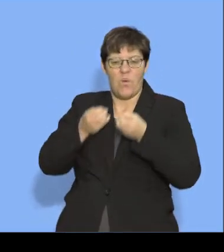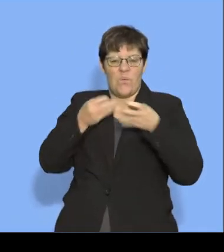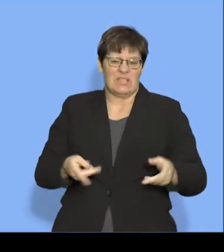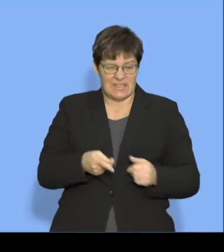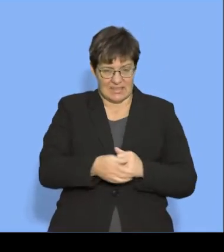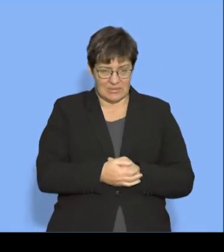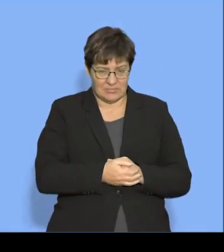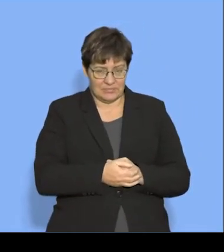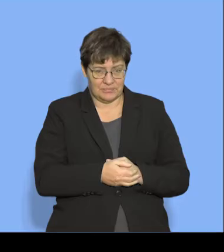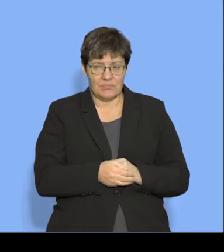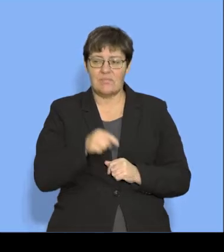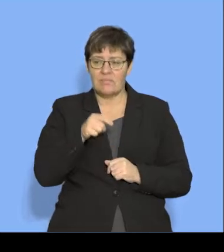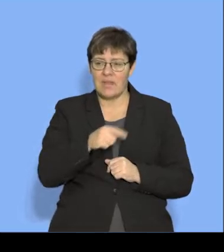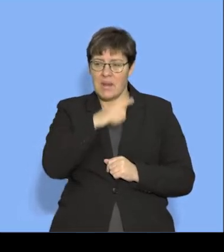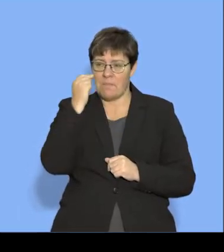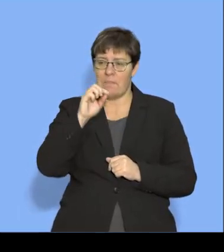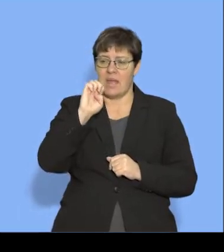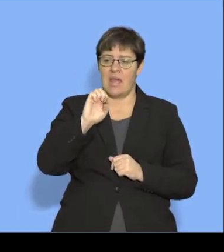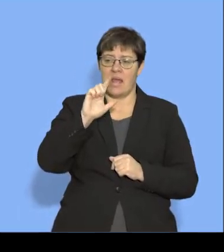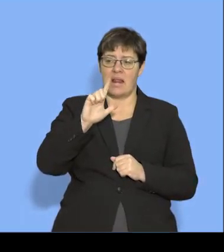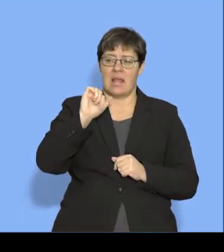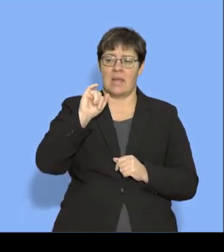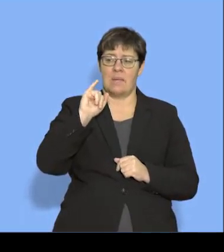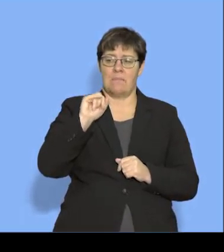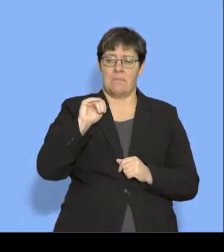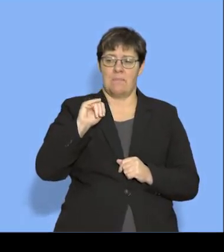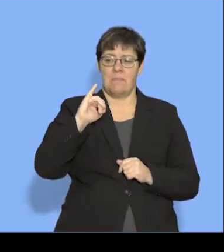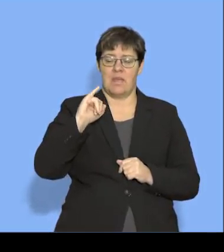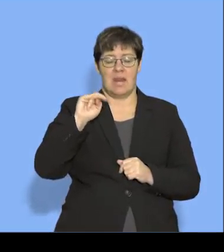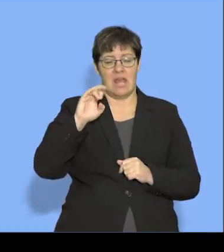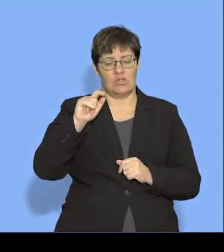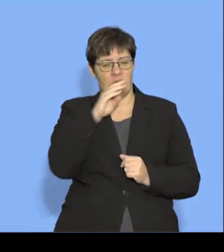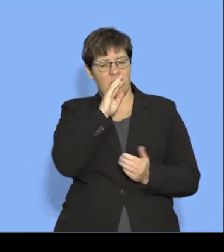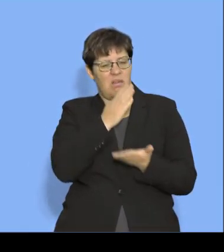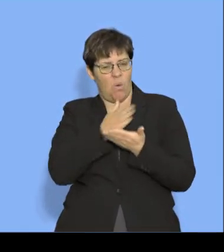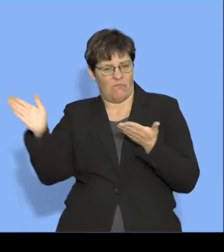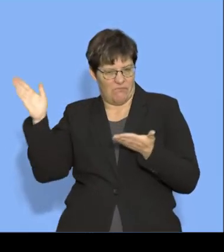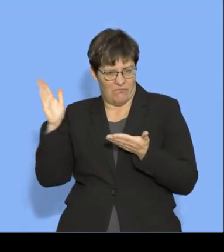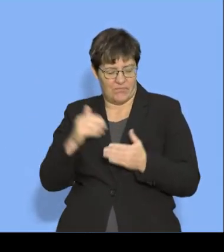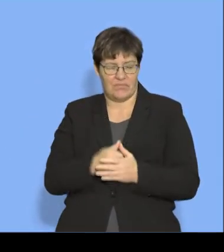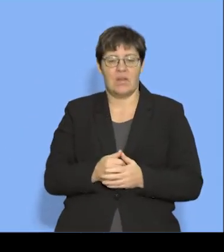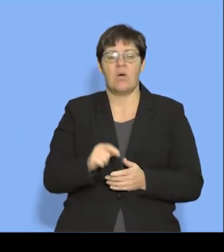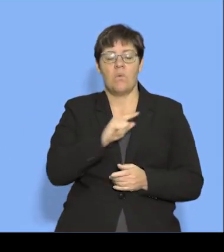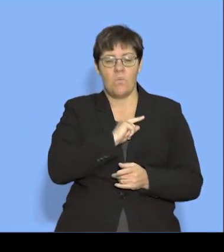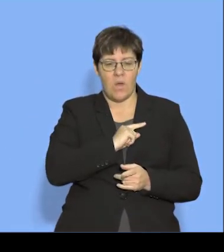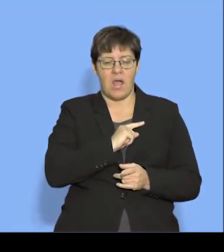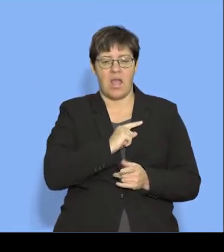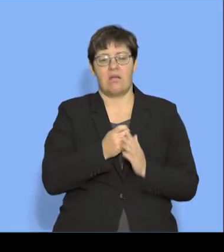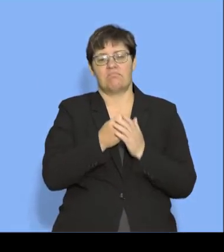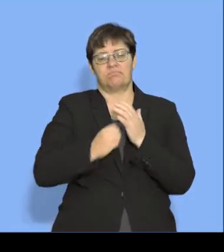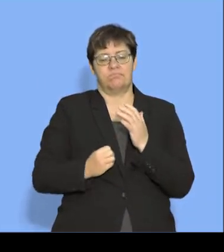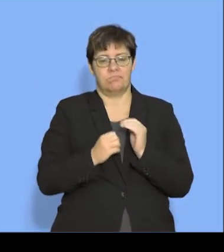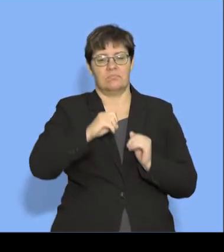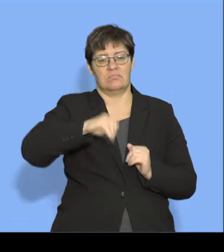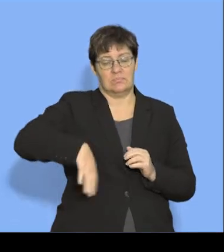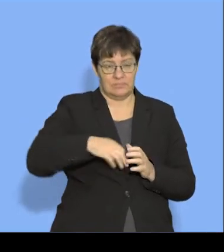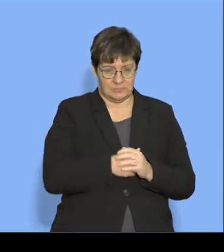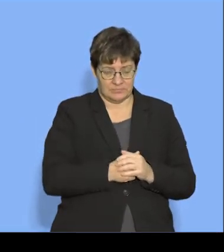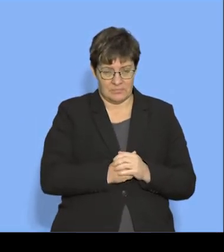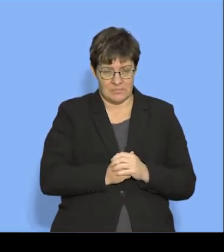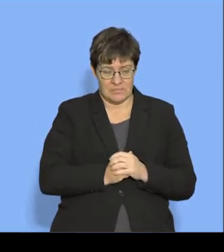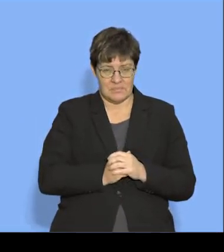food residues or parts that the body does not need, and how it's released from the body as a semi-solid